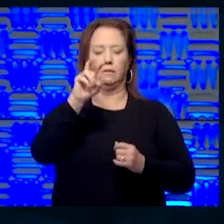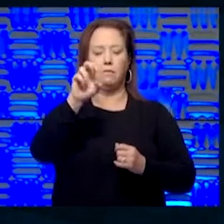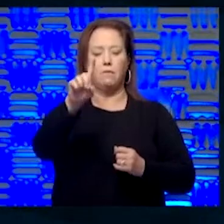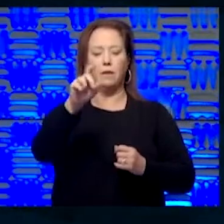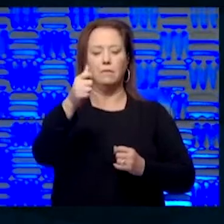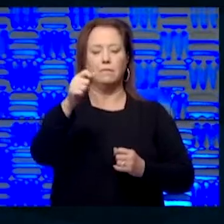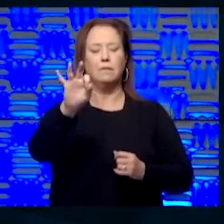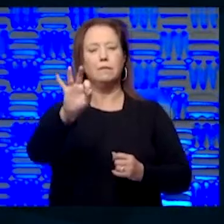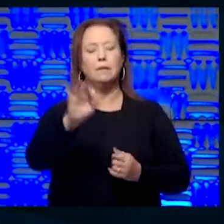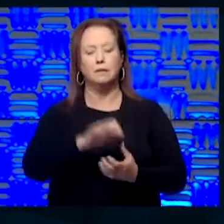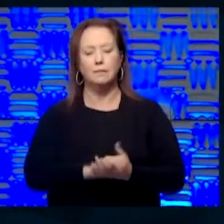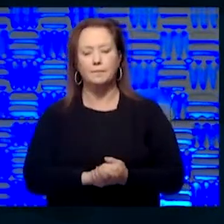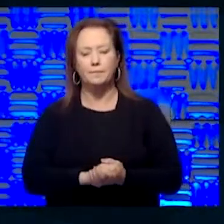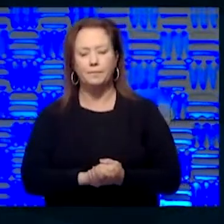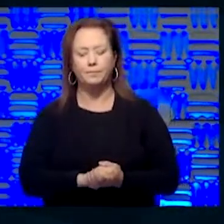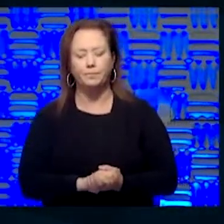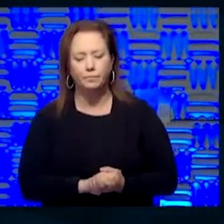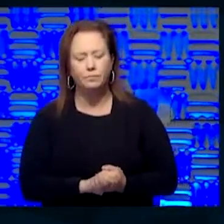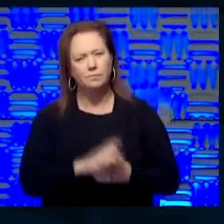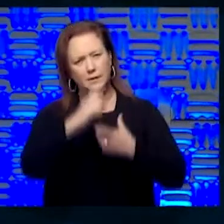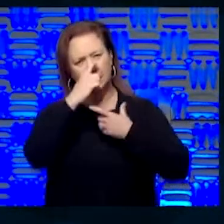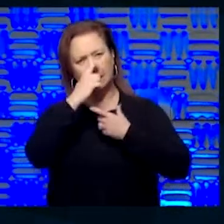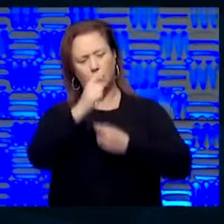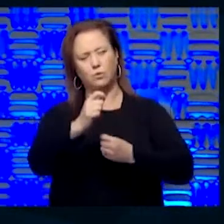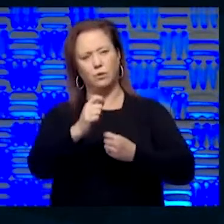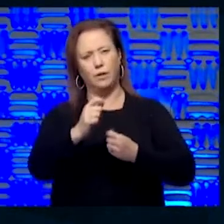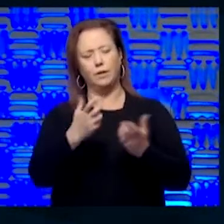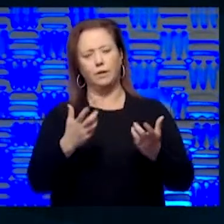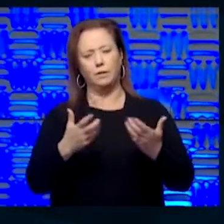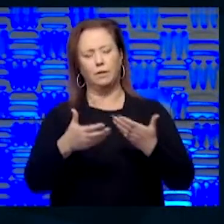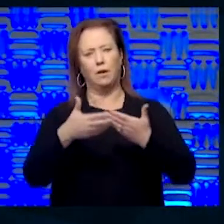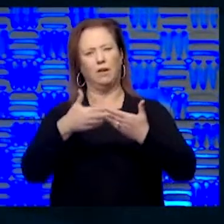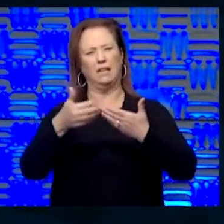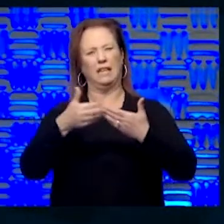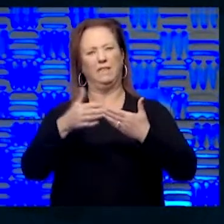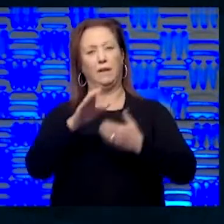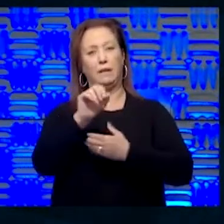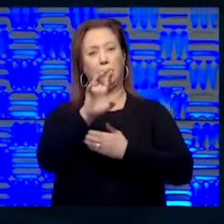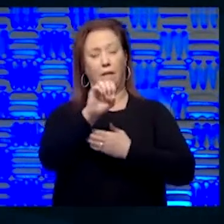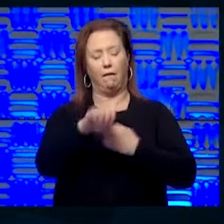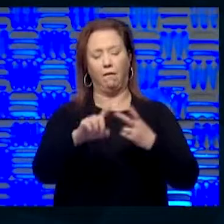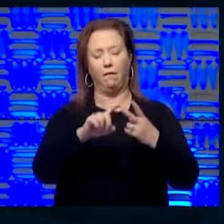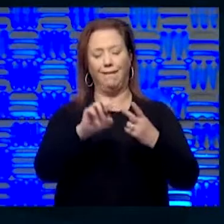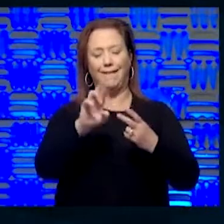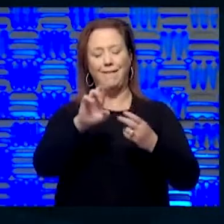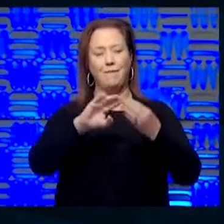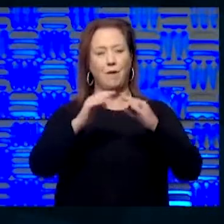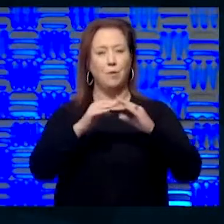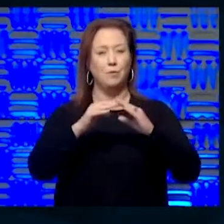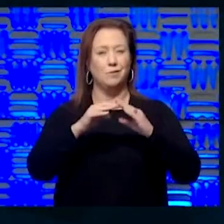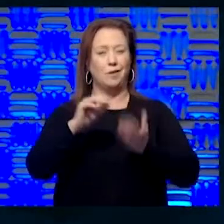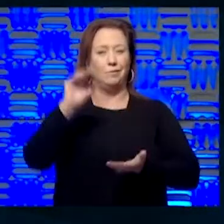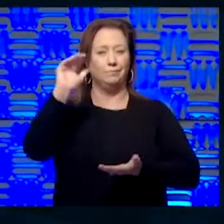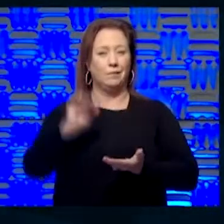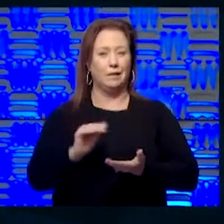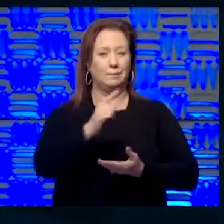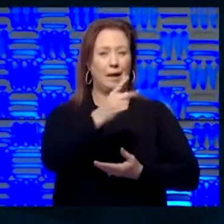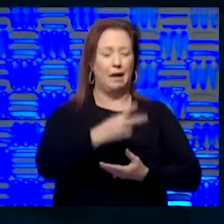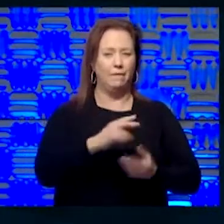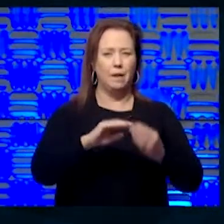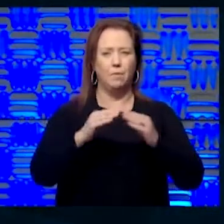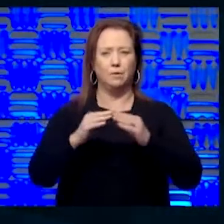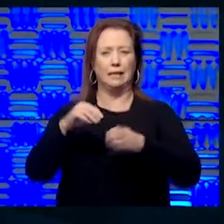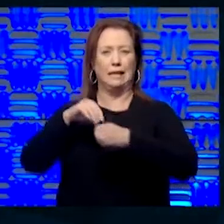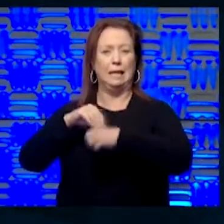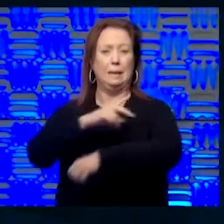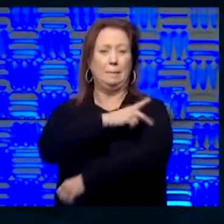COVID-19. It's an interesting time. Our convenient care and ER volumes are down probably by half or more. Inpatient volumes are down. I think people